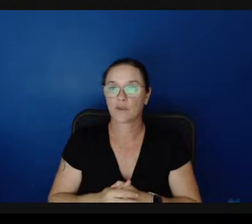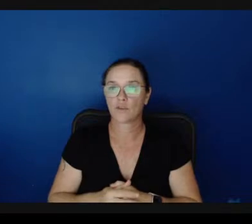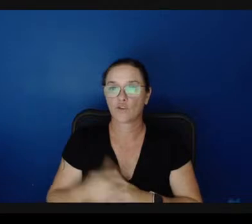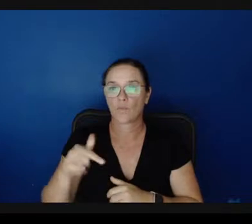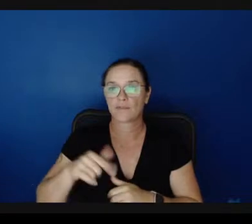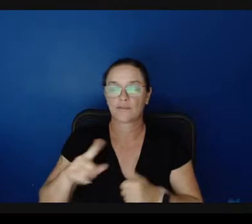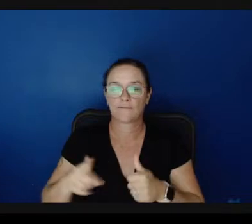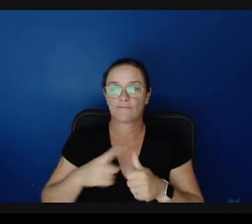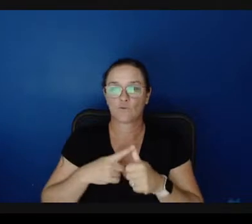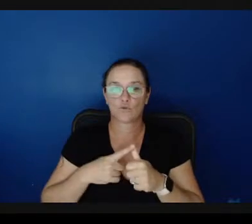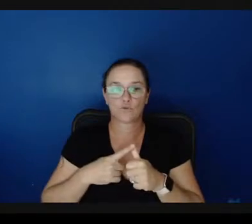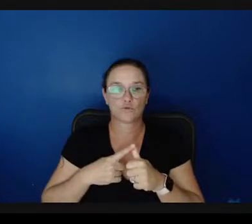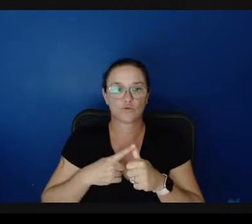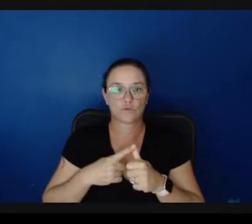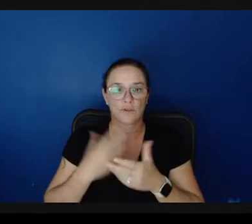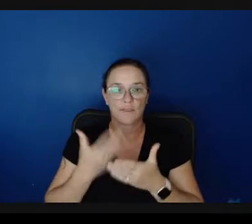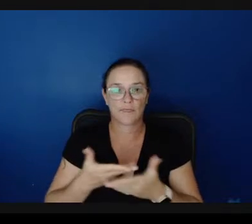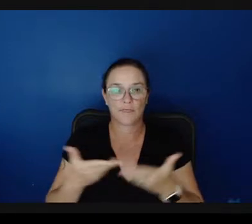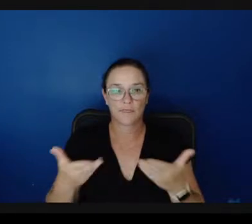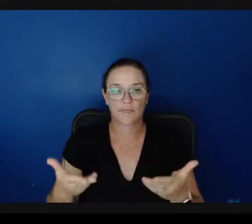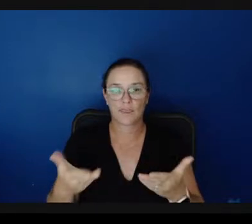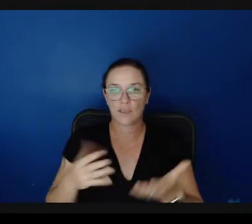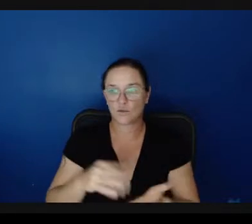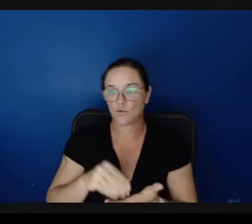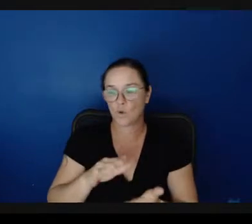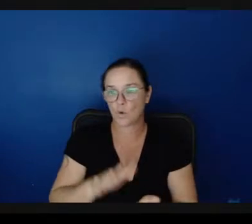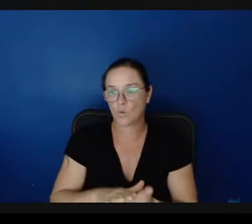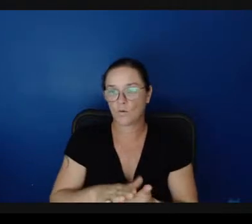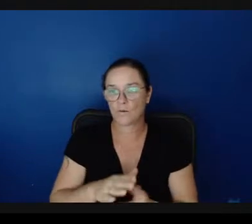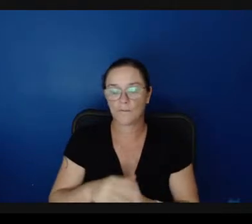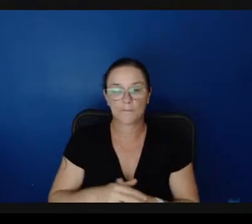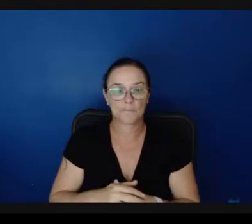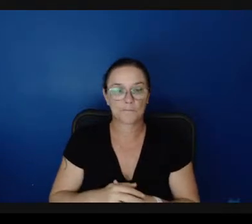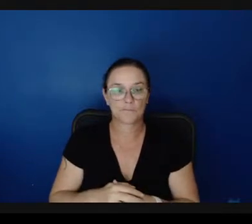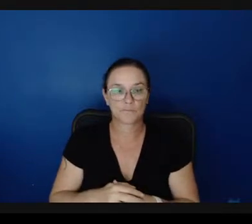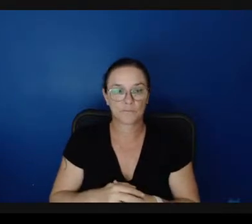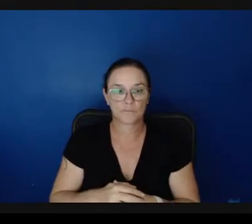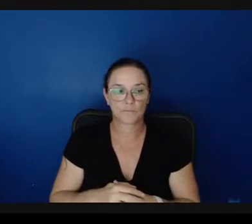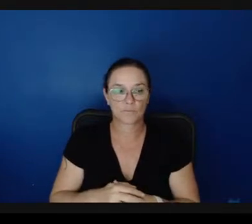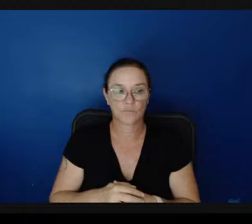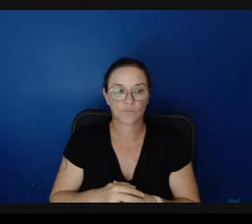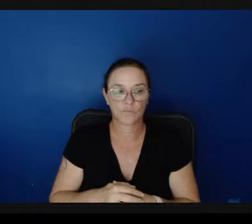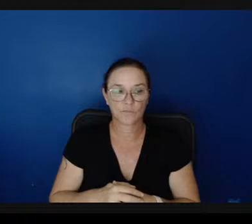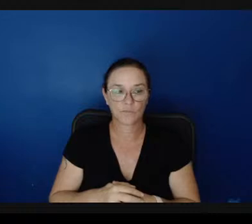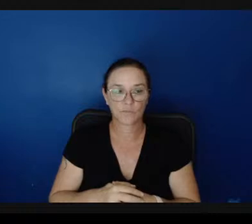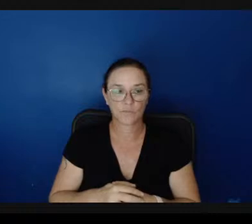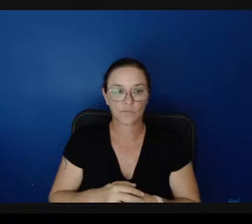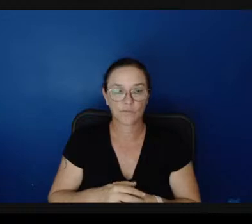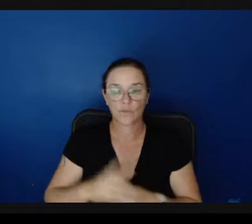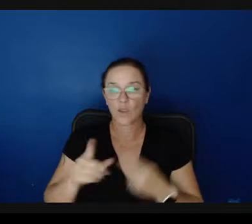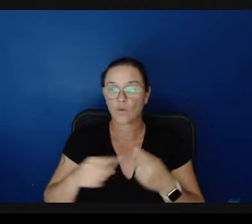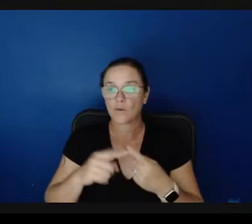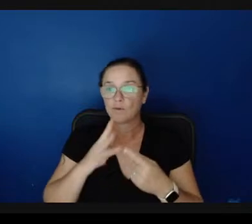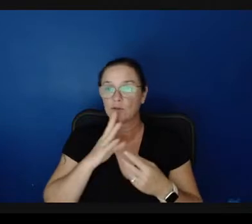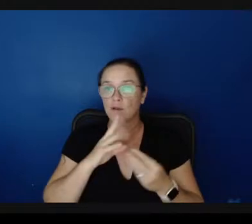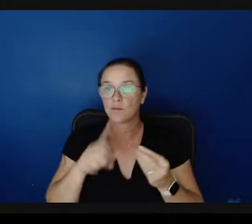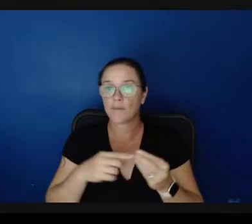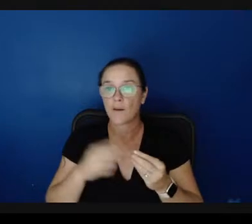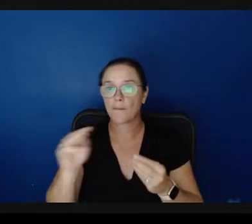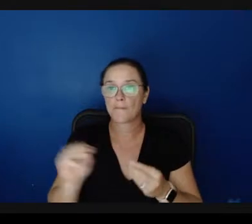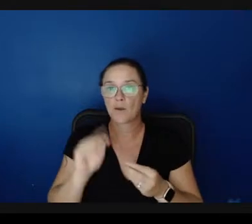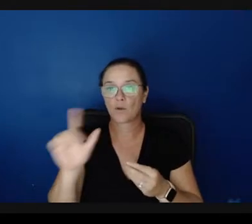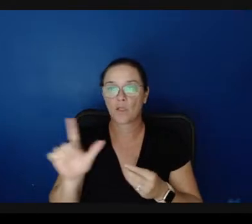first thing to note. And I'll lean back on when we started off talking about Mauna Loa and showed the recent